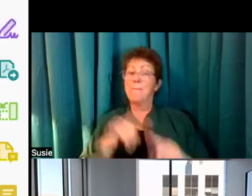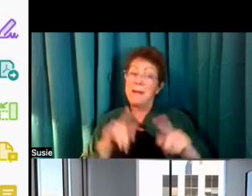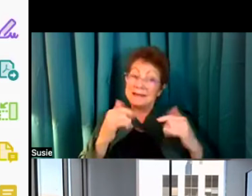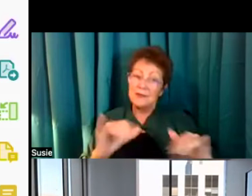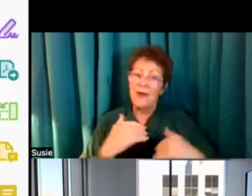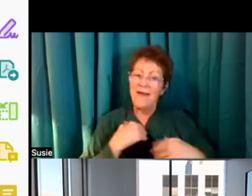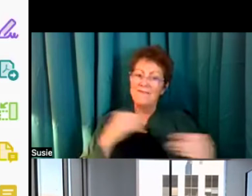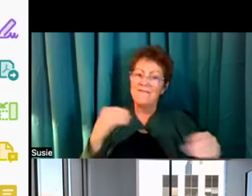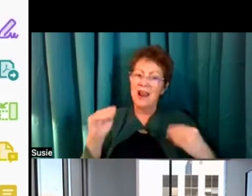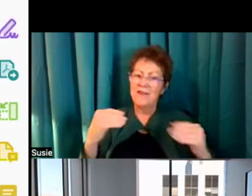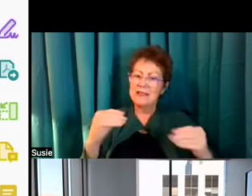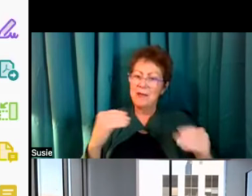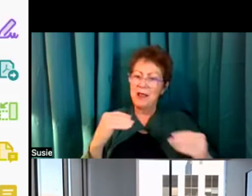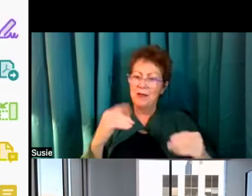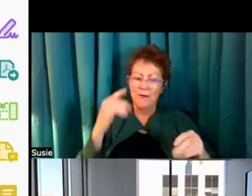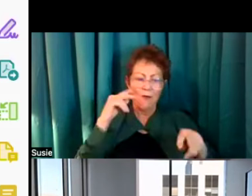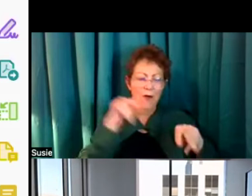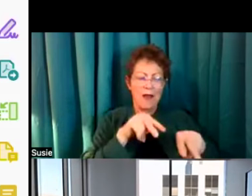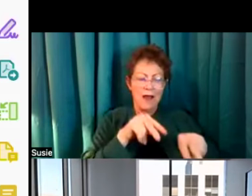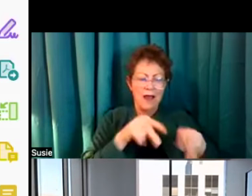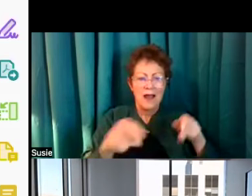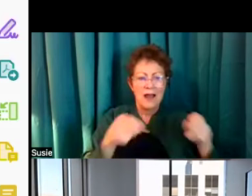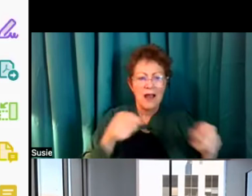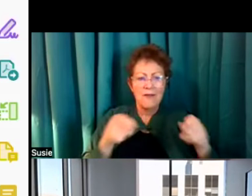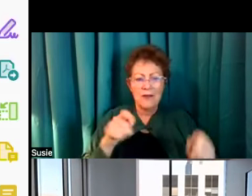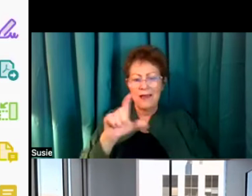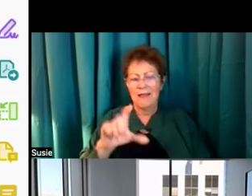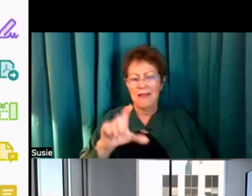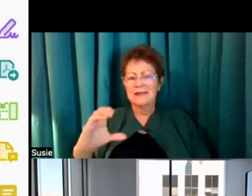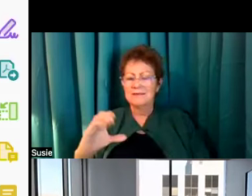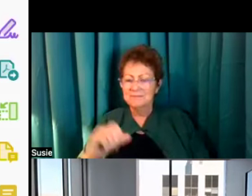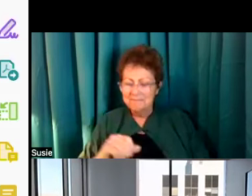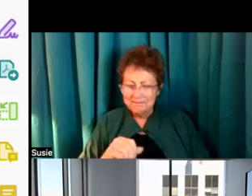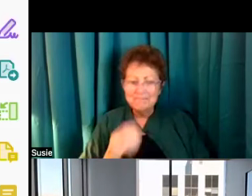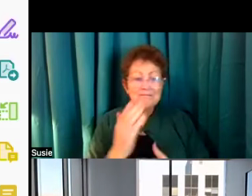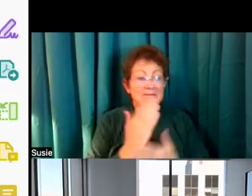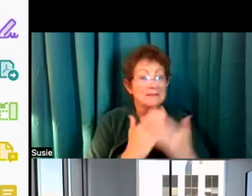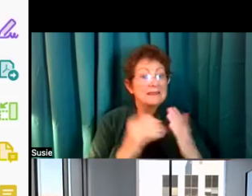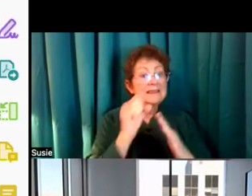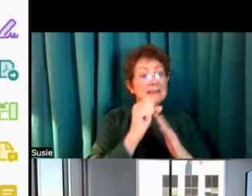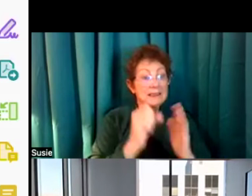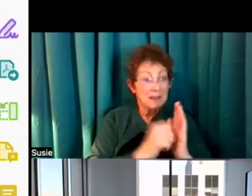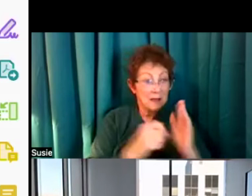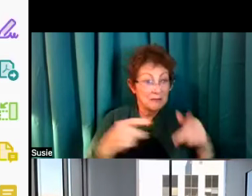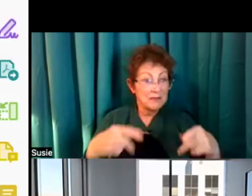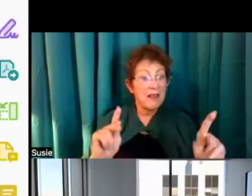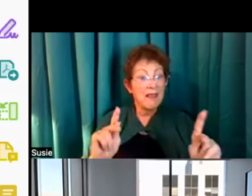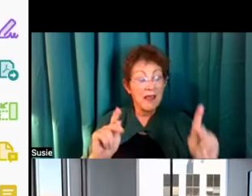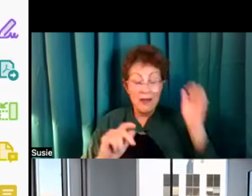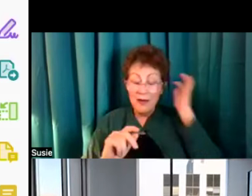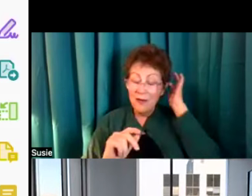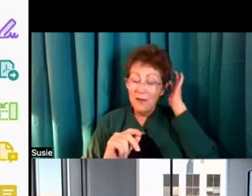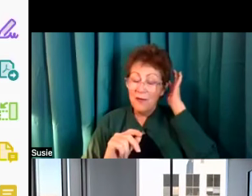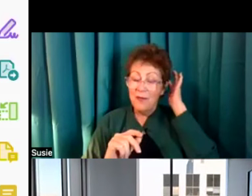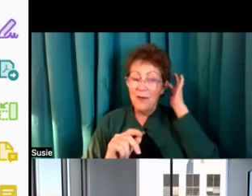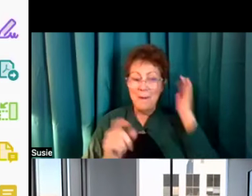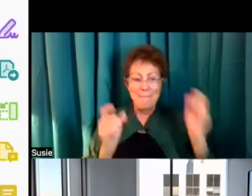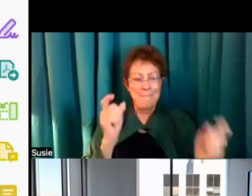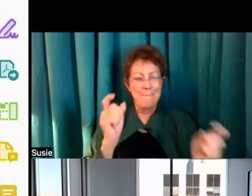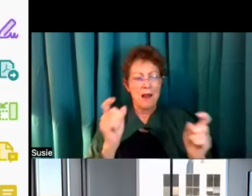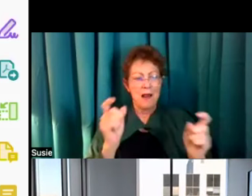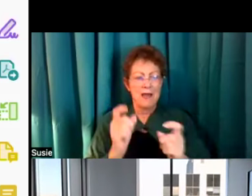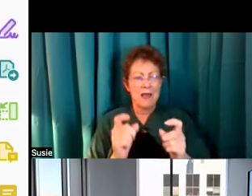of governance of an LLC. Some states do allow for kind of modifying